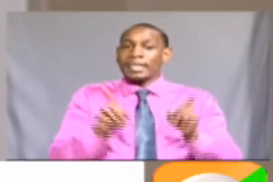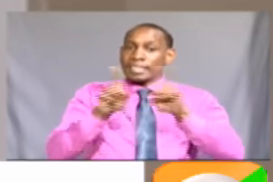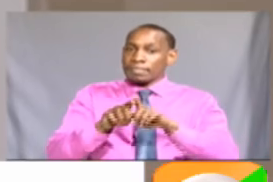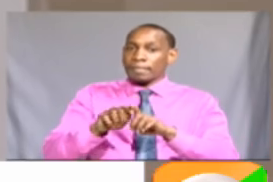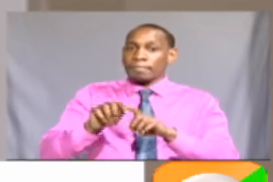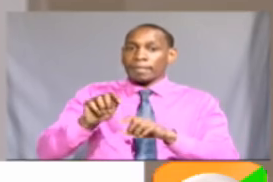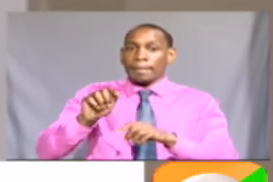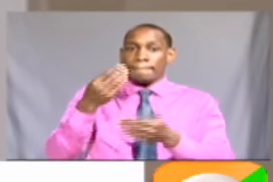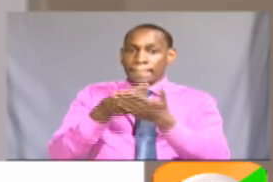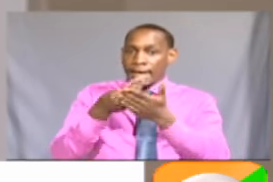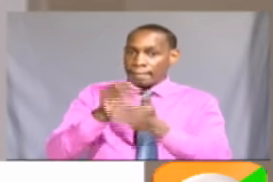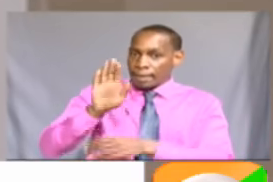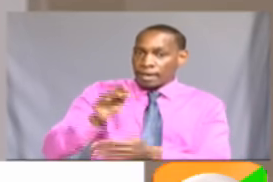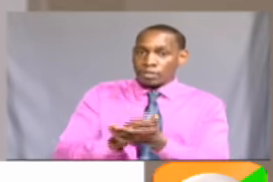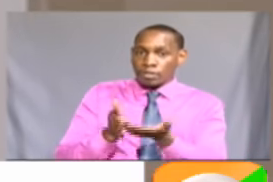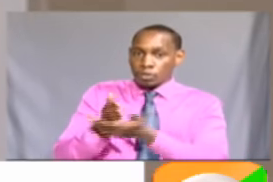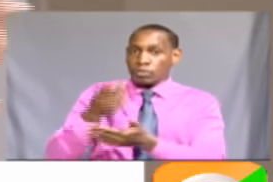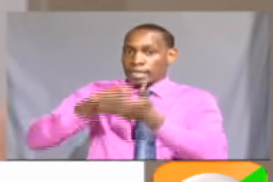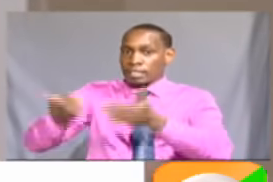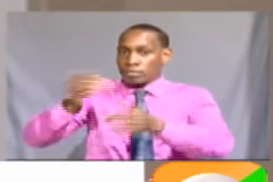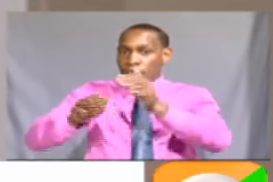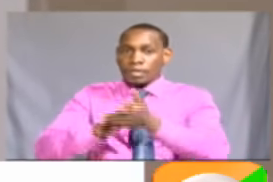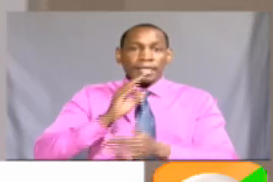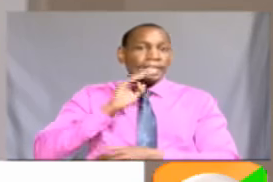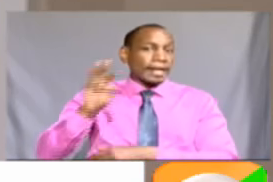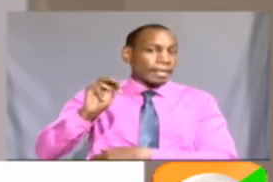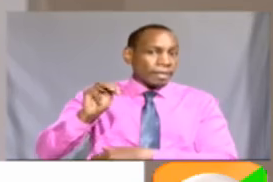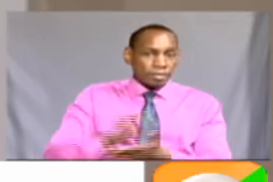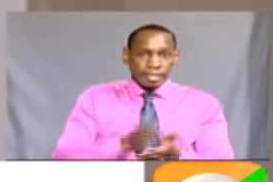their money drawn from their taxes, the 300 million